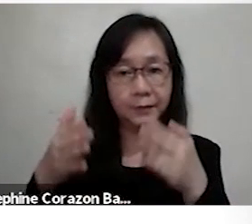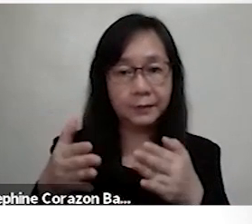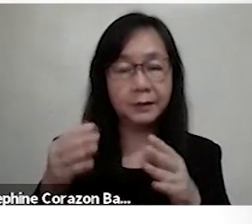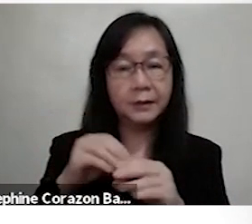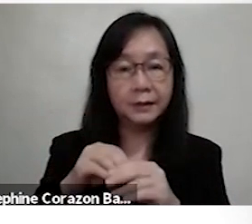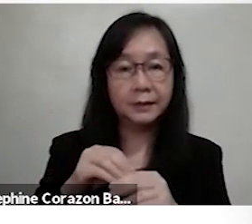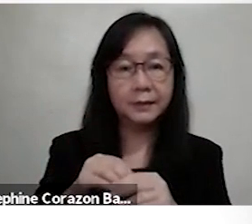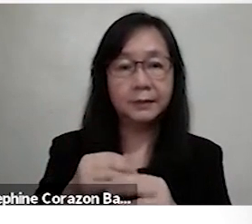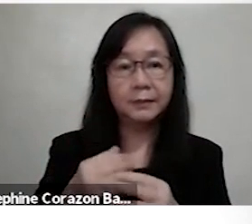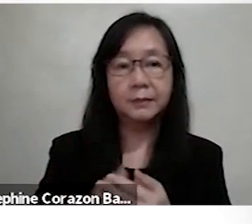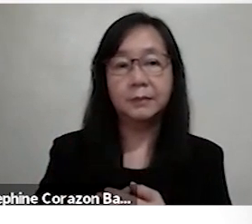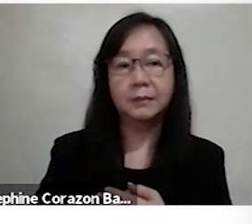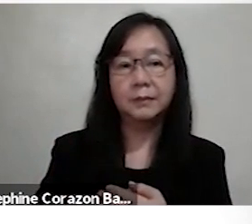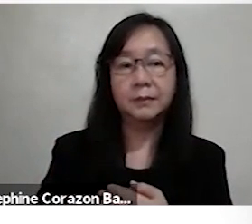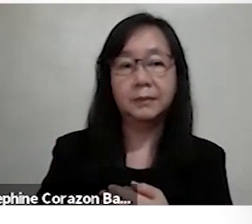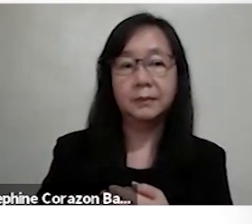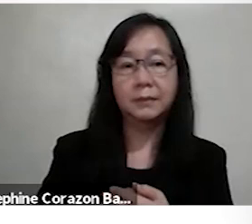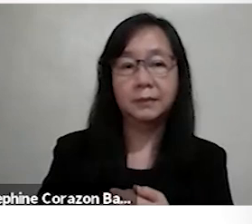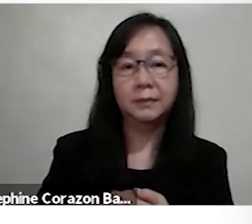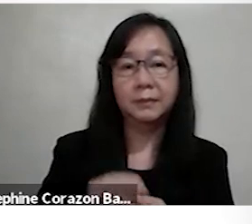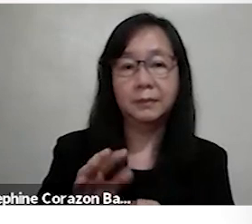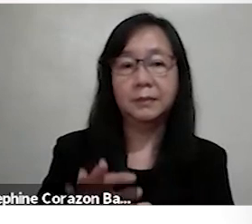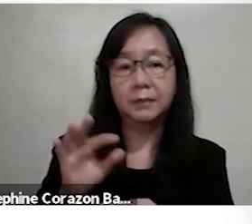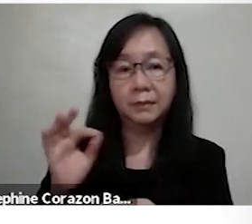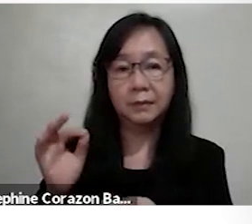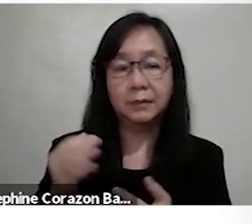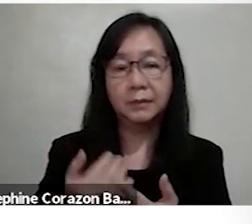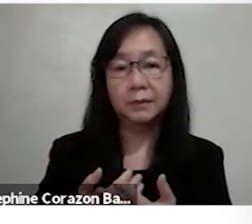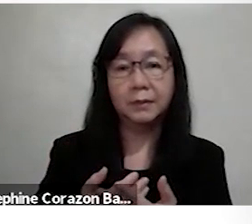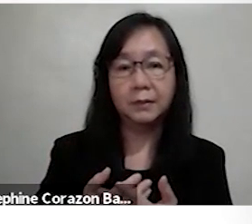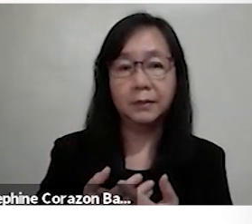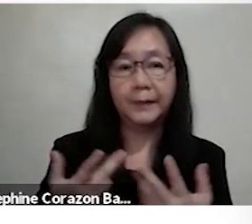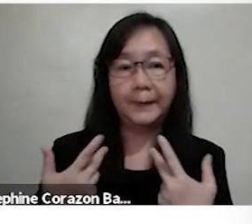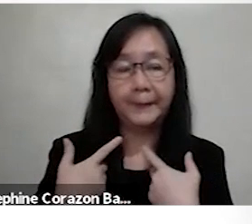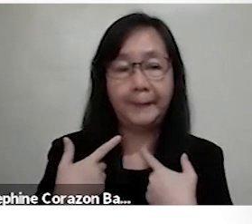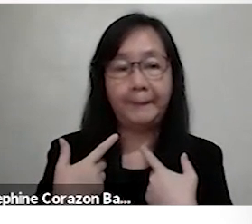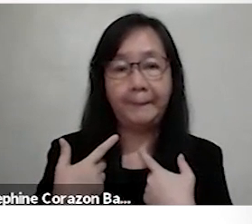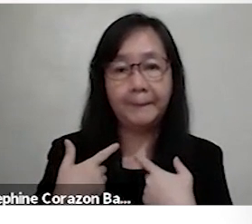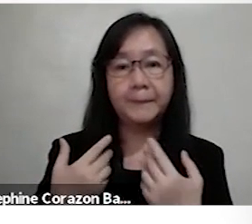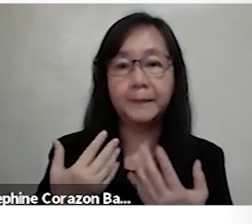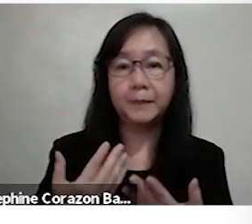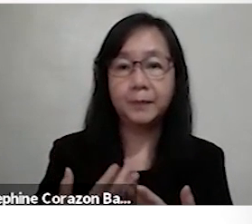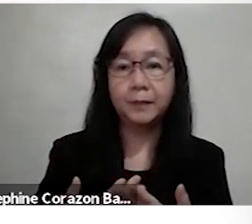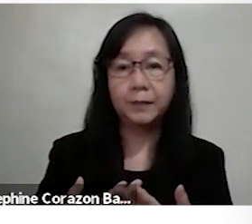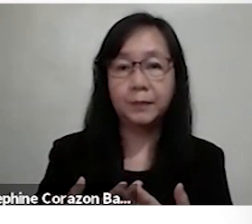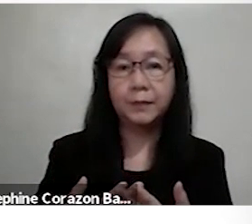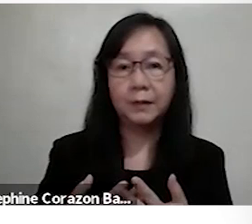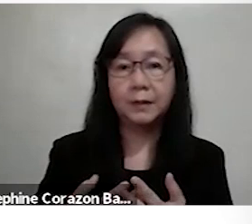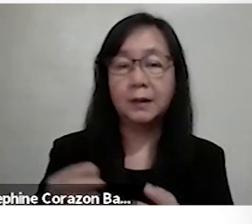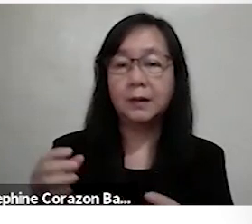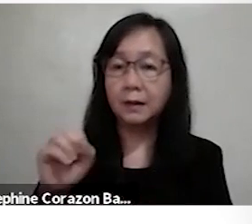or CYLN. And we have annual child rights situation